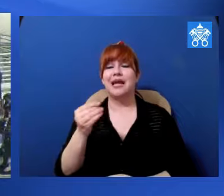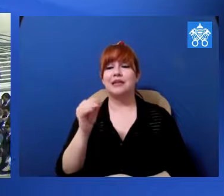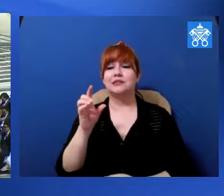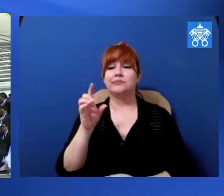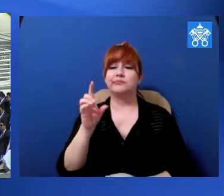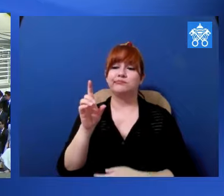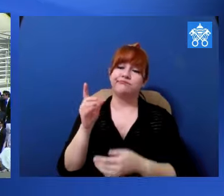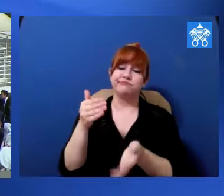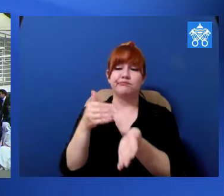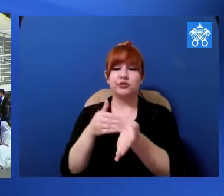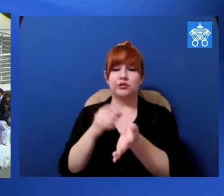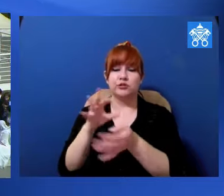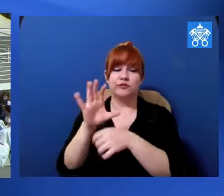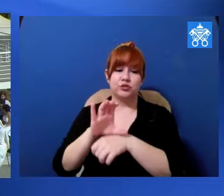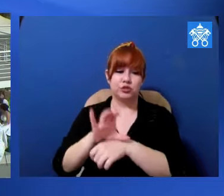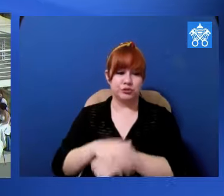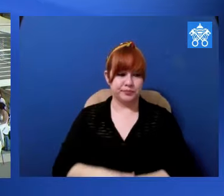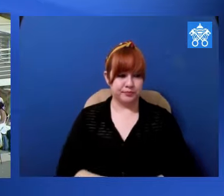priest and doctor of the Church.